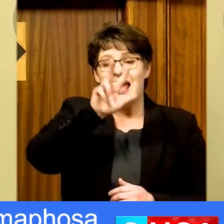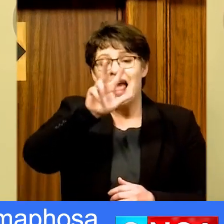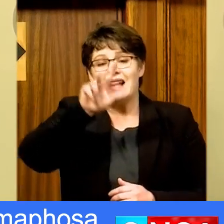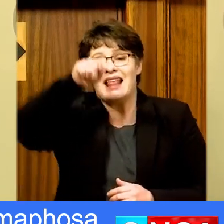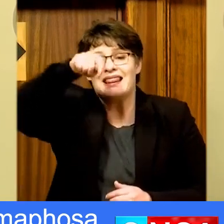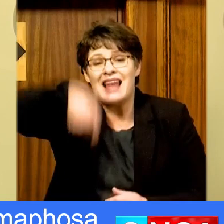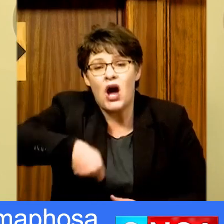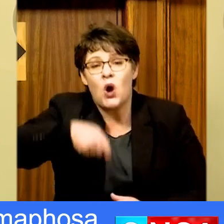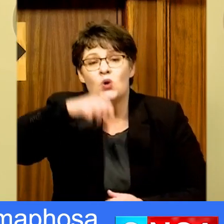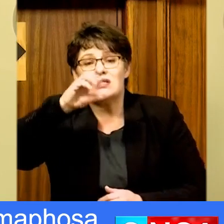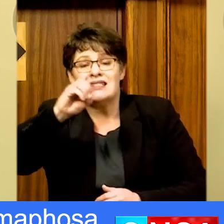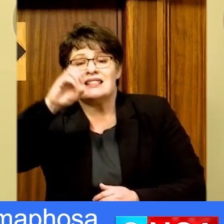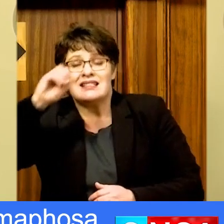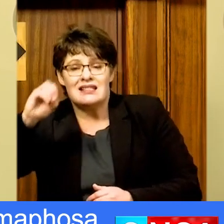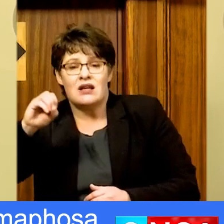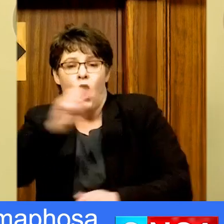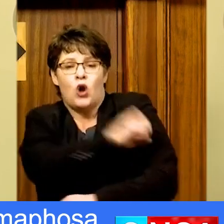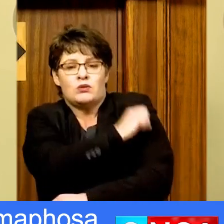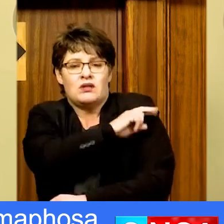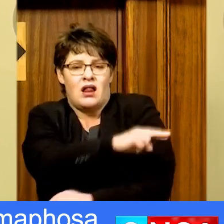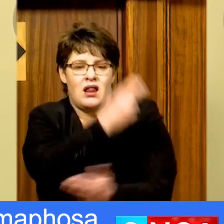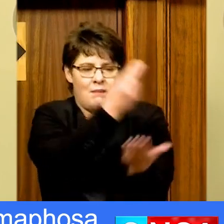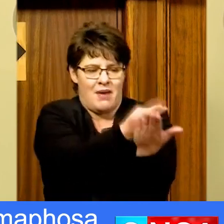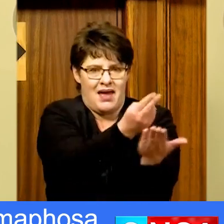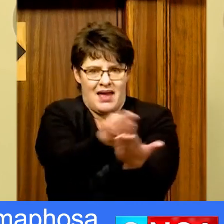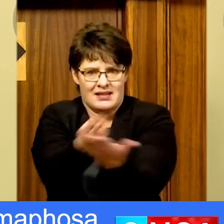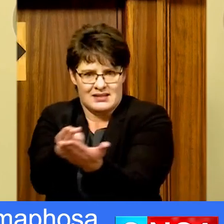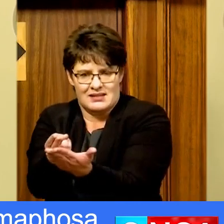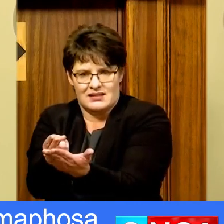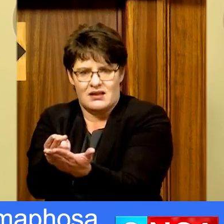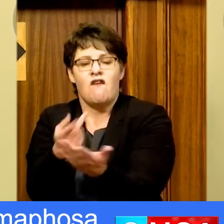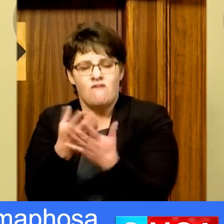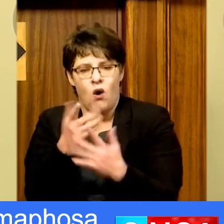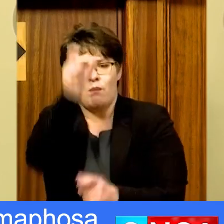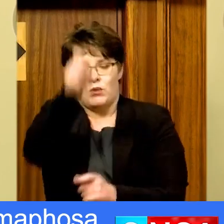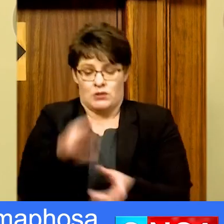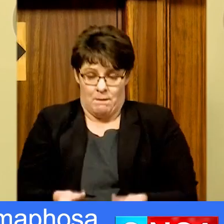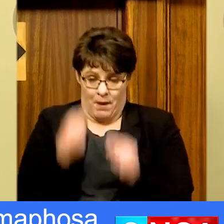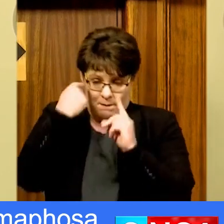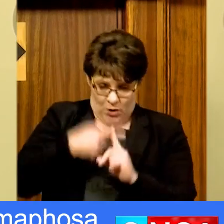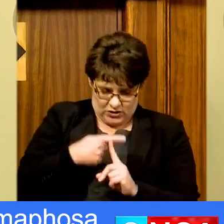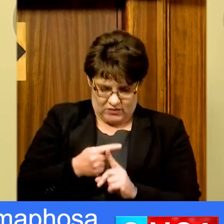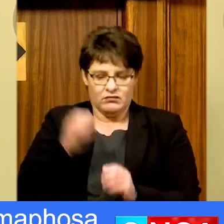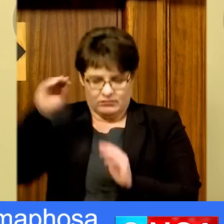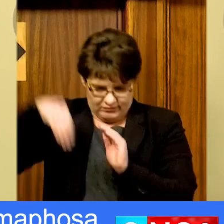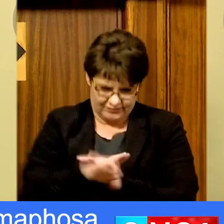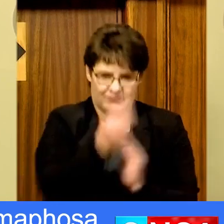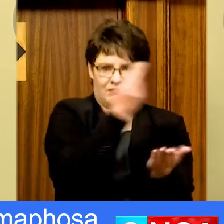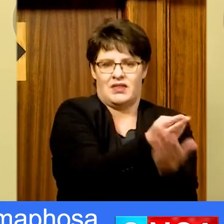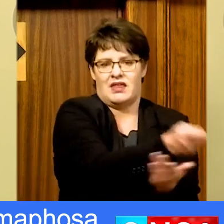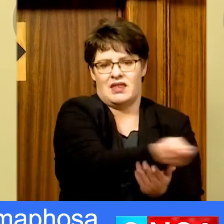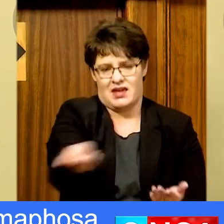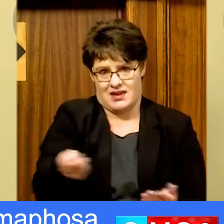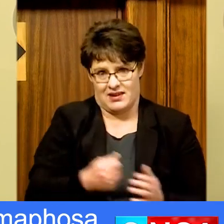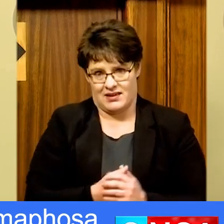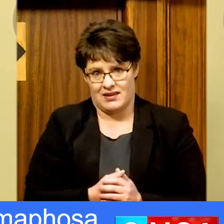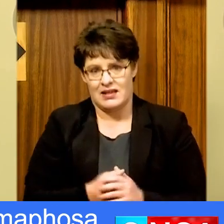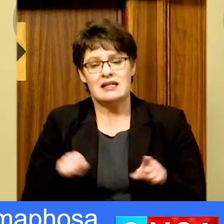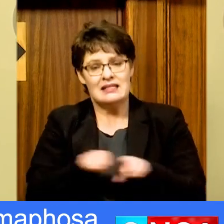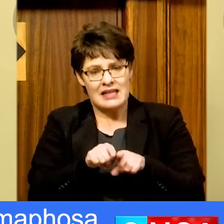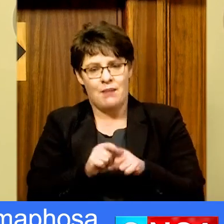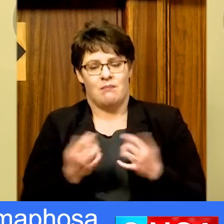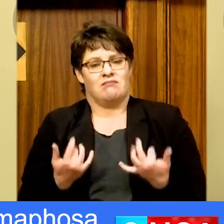28,000 hospital beds for COVID-19 patients and have constructed functional